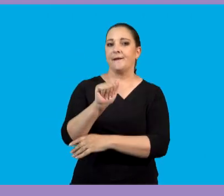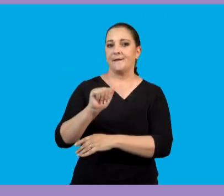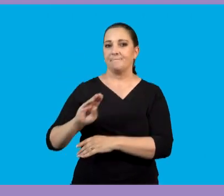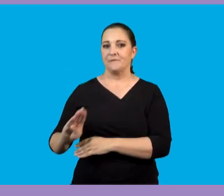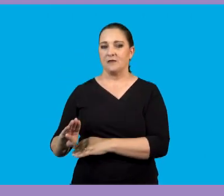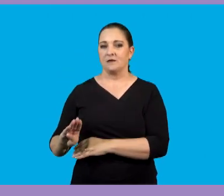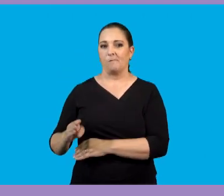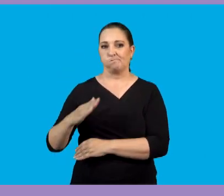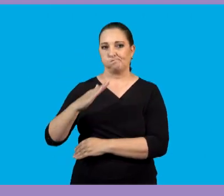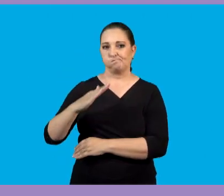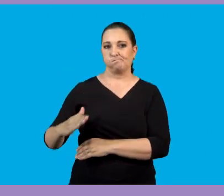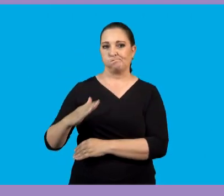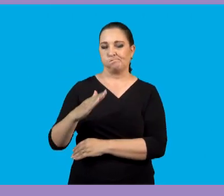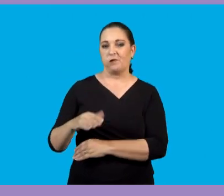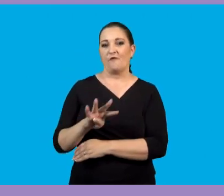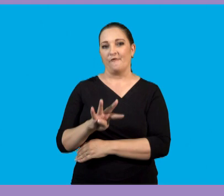is